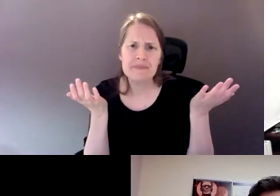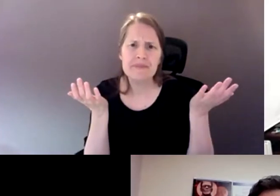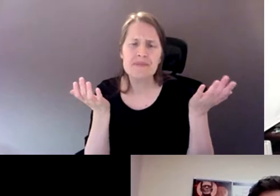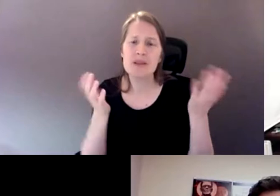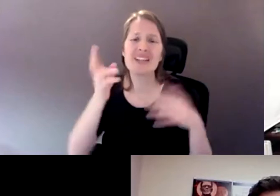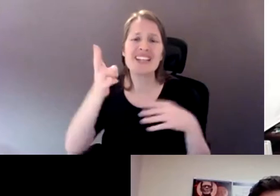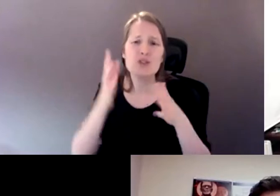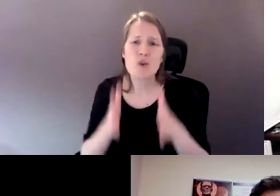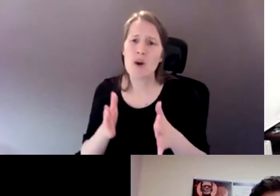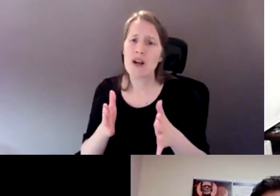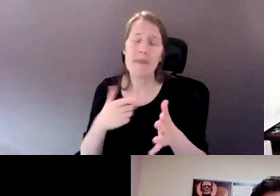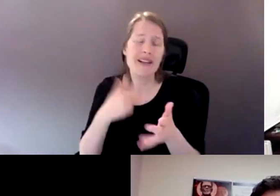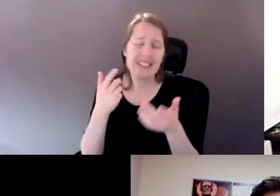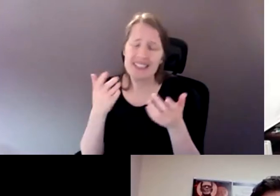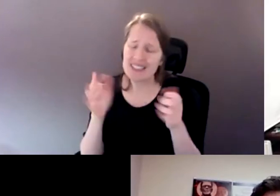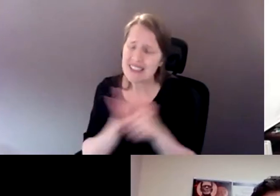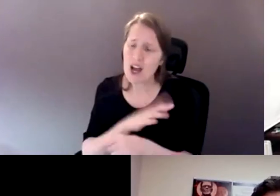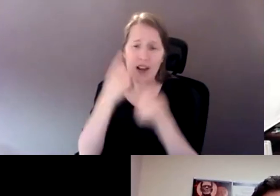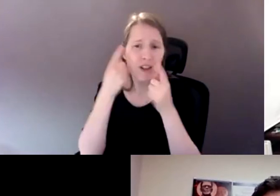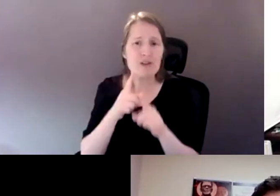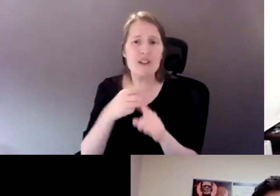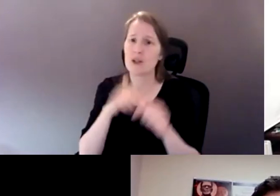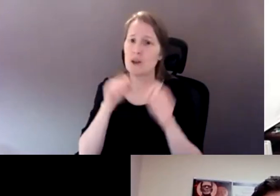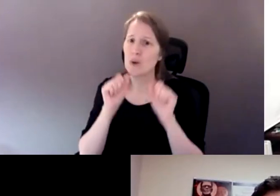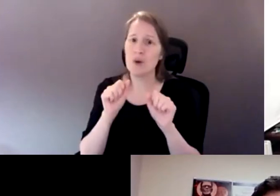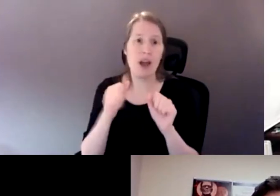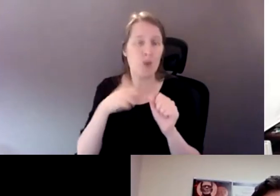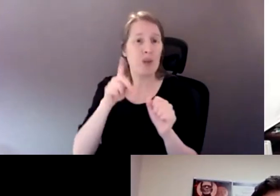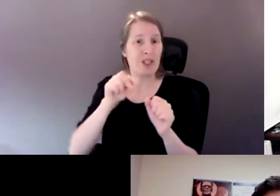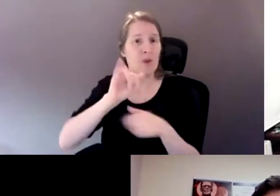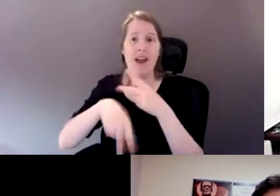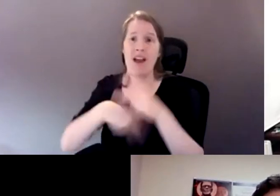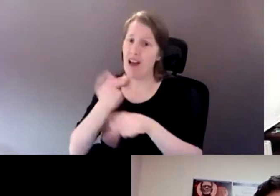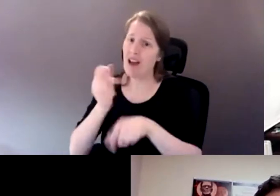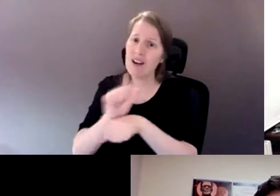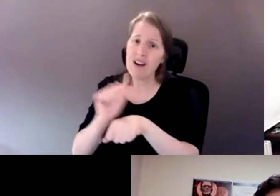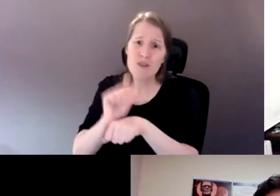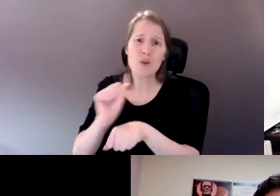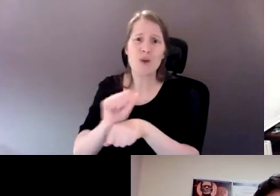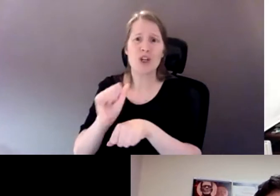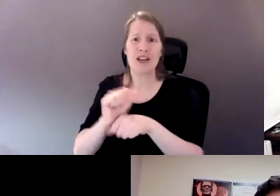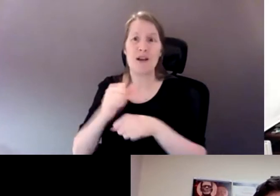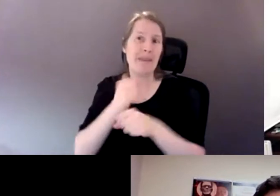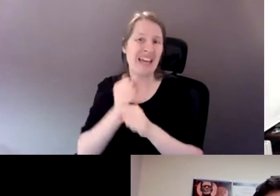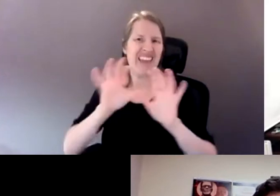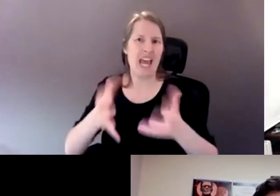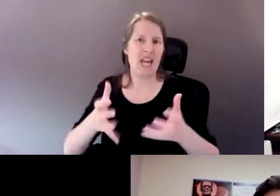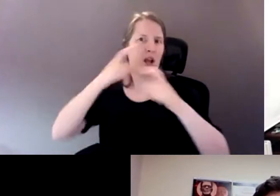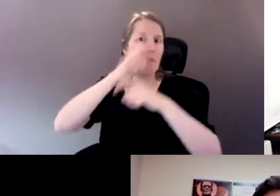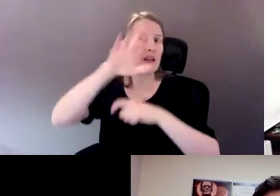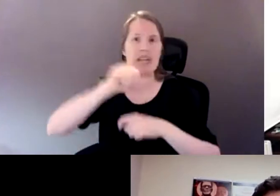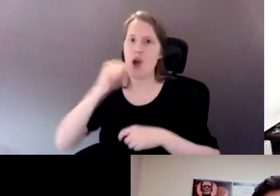historians entirely agree, and we do that kind of work of complicating categories all the